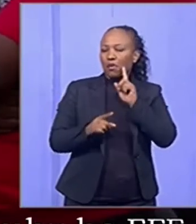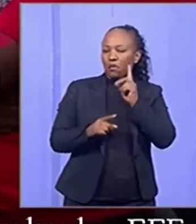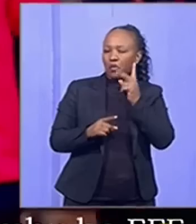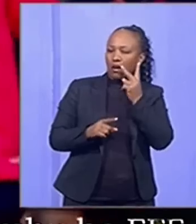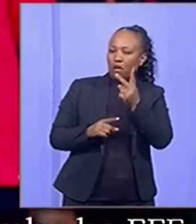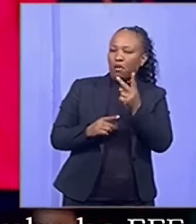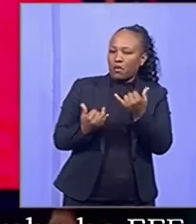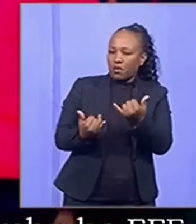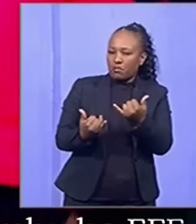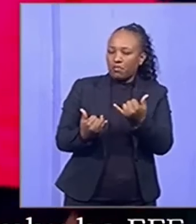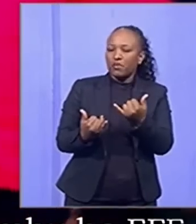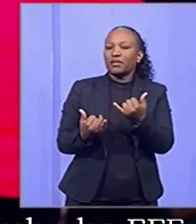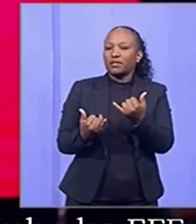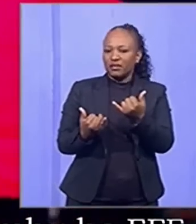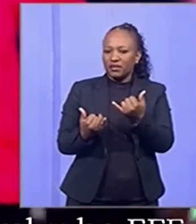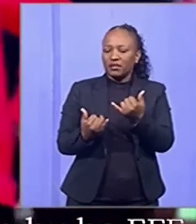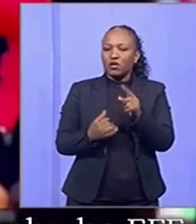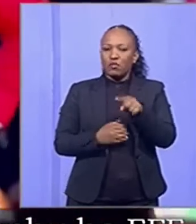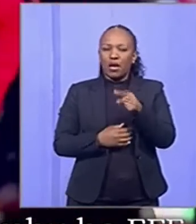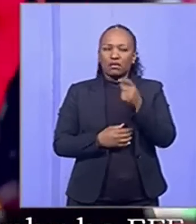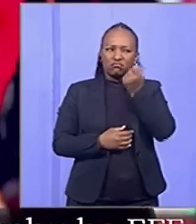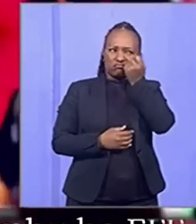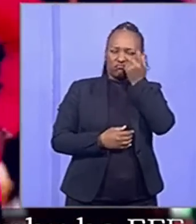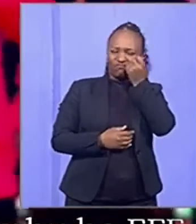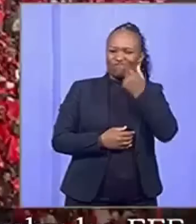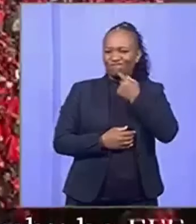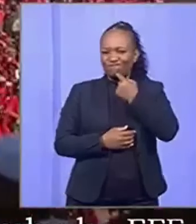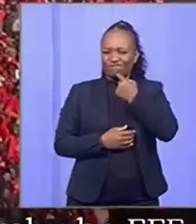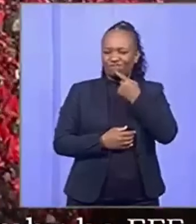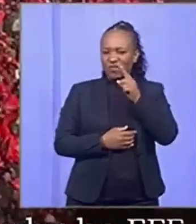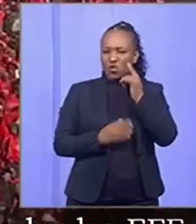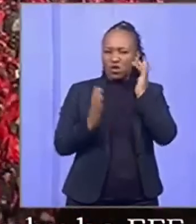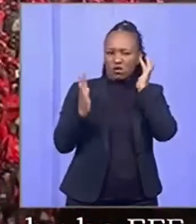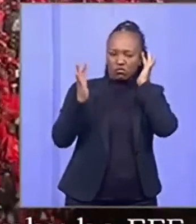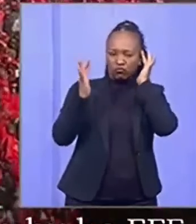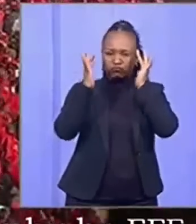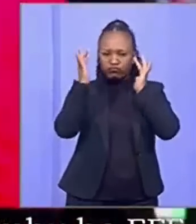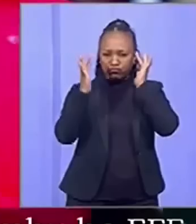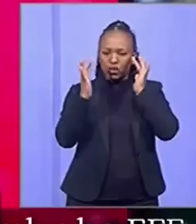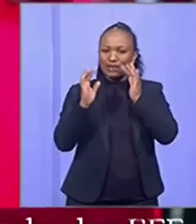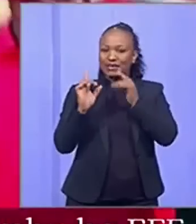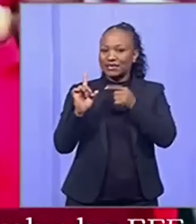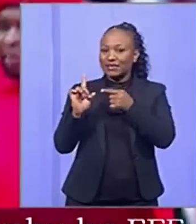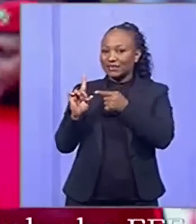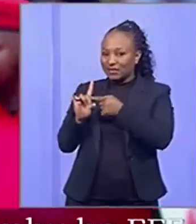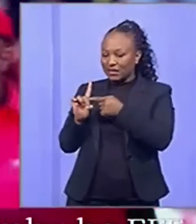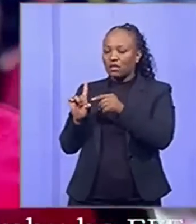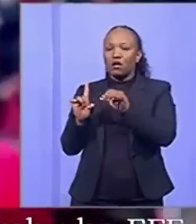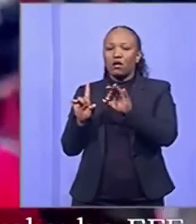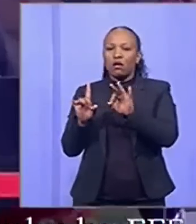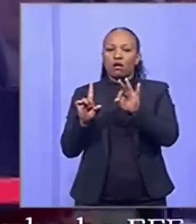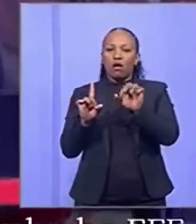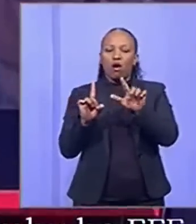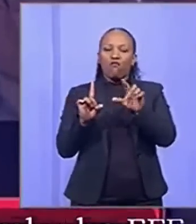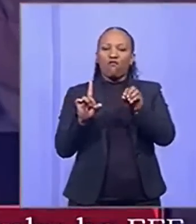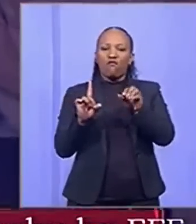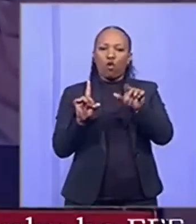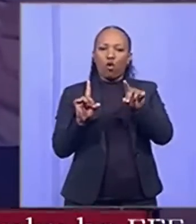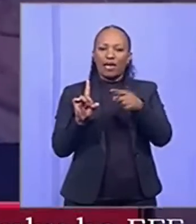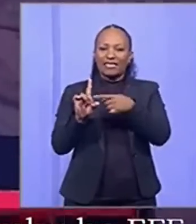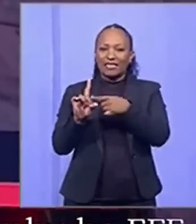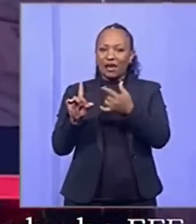kakaretso o tshwanetse o ipotse dipotso hore ha batho ba tshwana le bo Floyd ba itiane le mokga ona